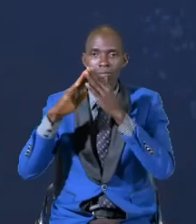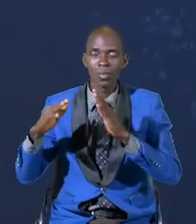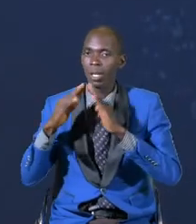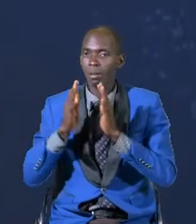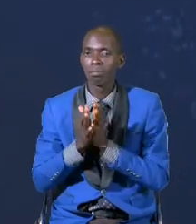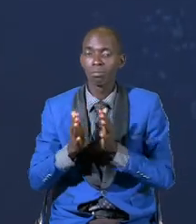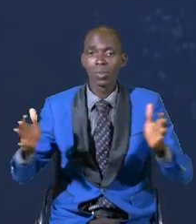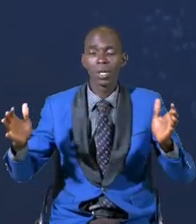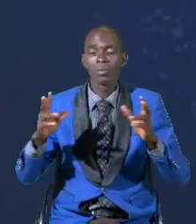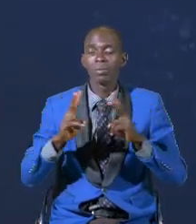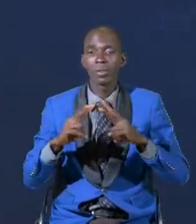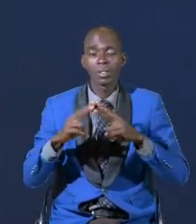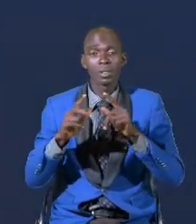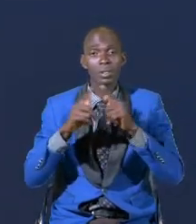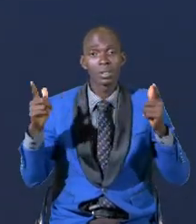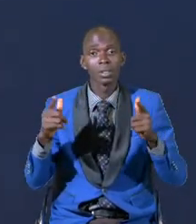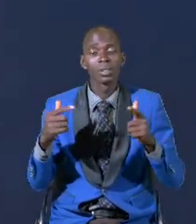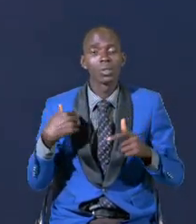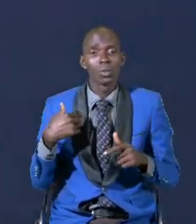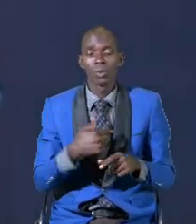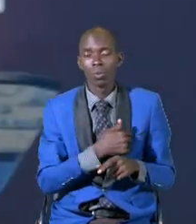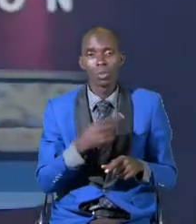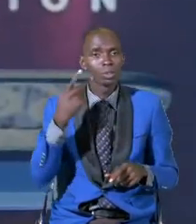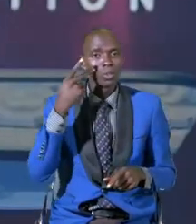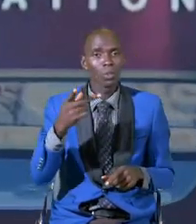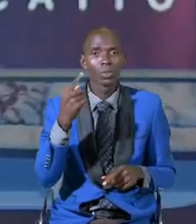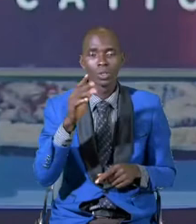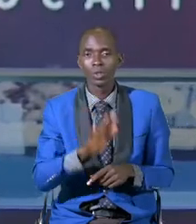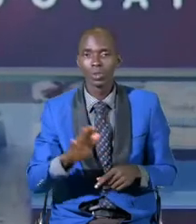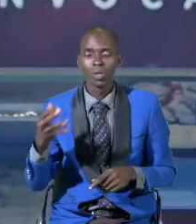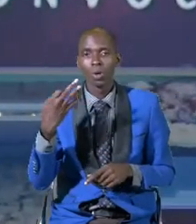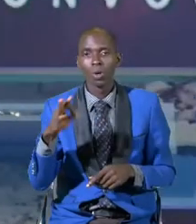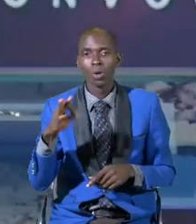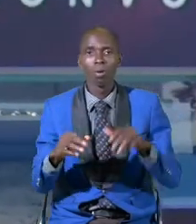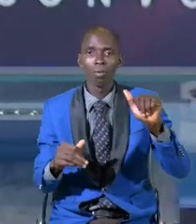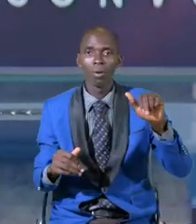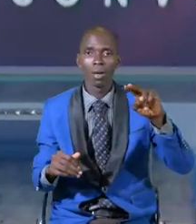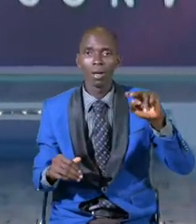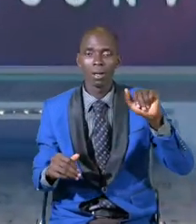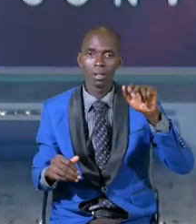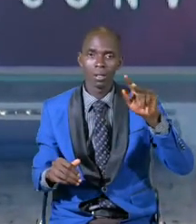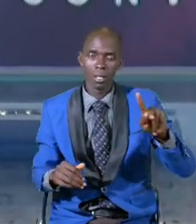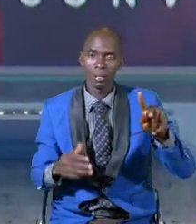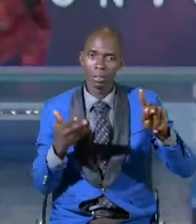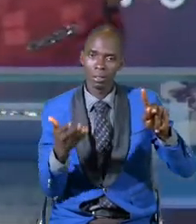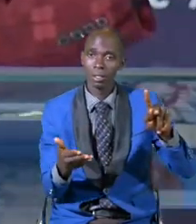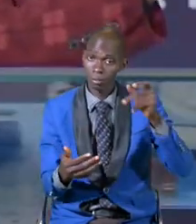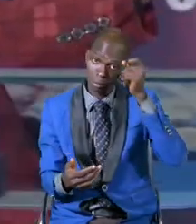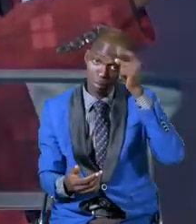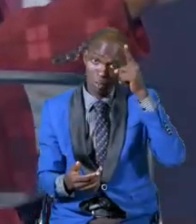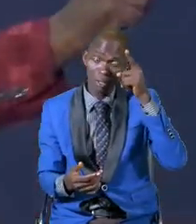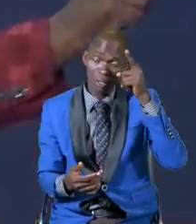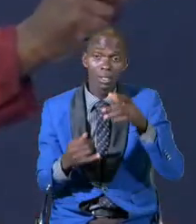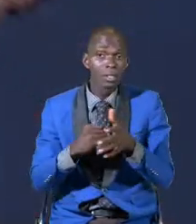Moreover, we saw the children of Anak there. Understand? It is not what